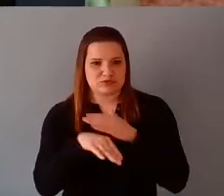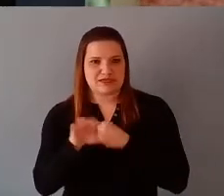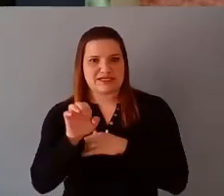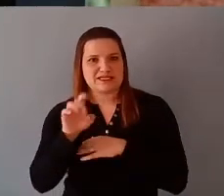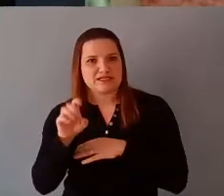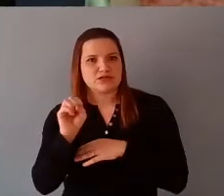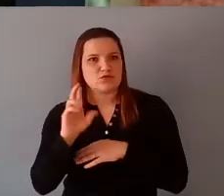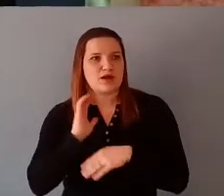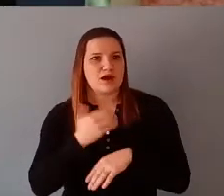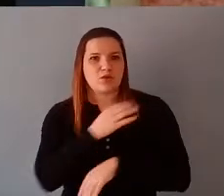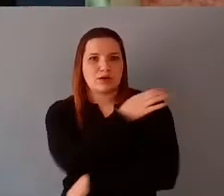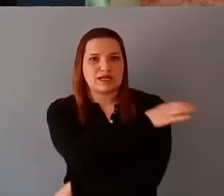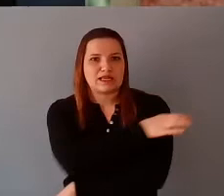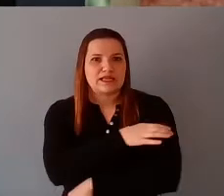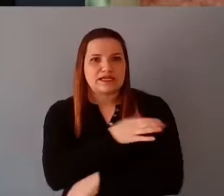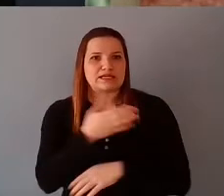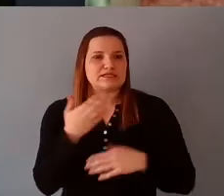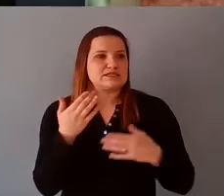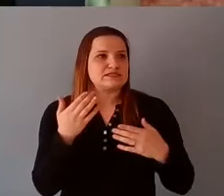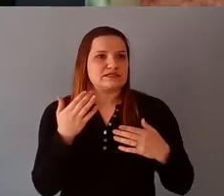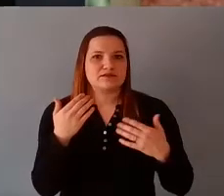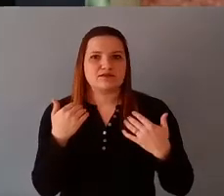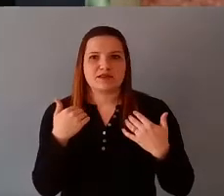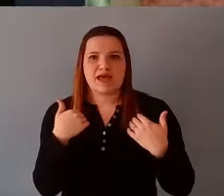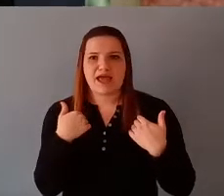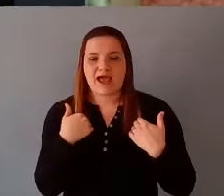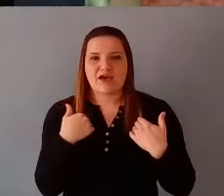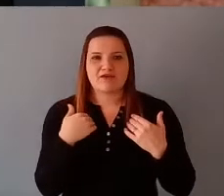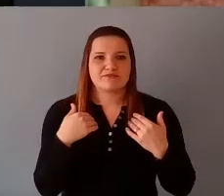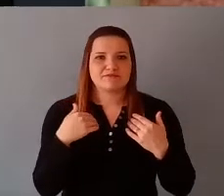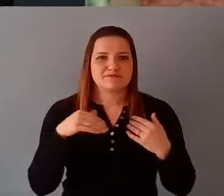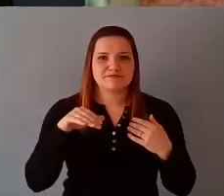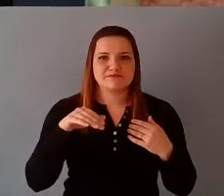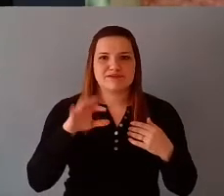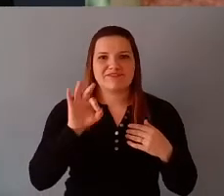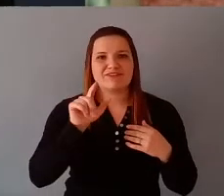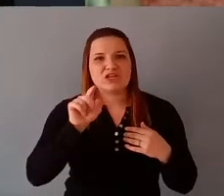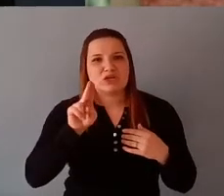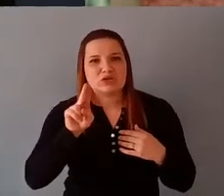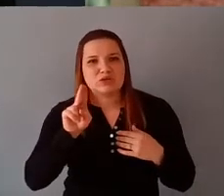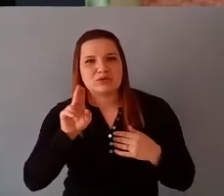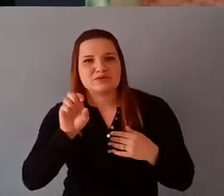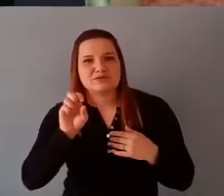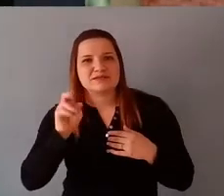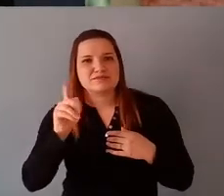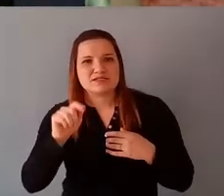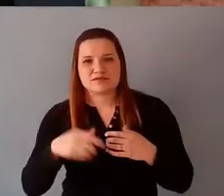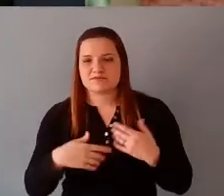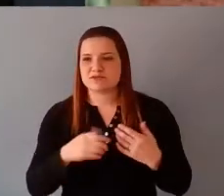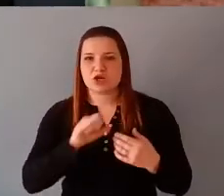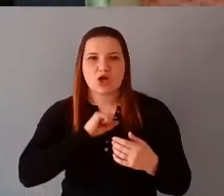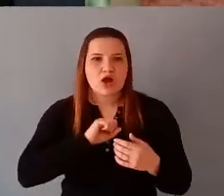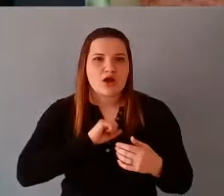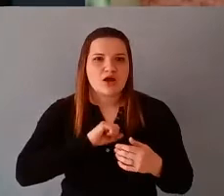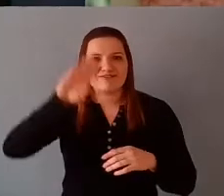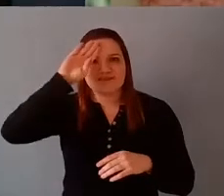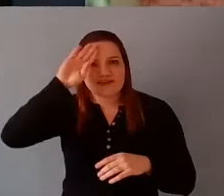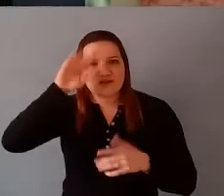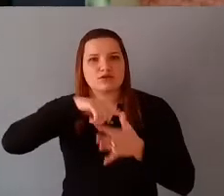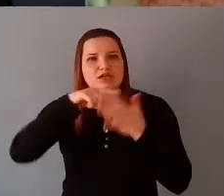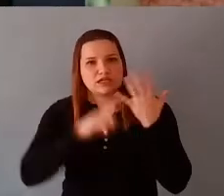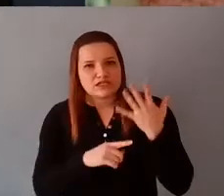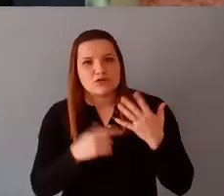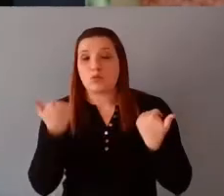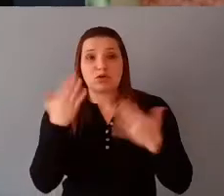our clinics that are exhibiting, flu-like symptoms, we don't know if it's flu or